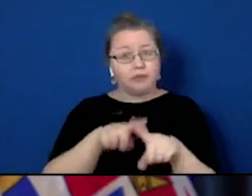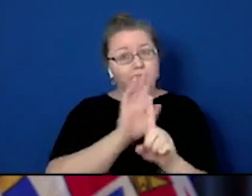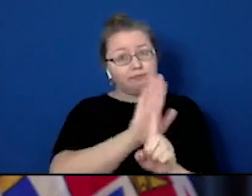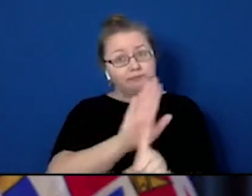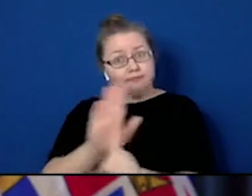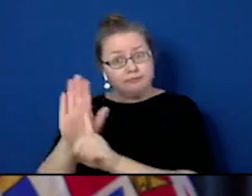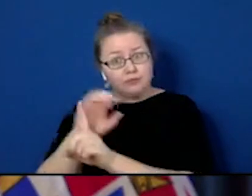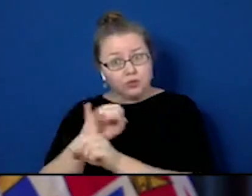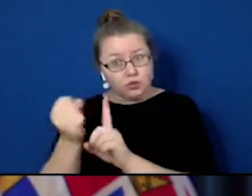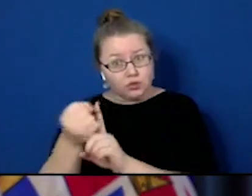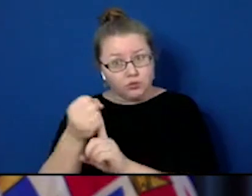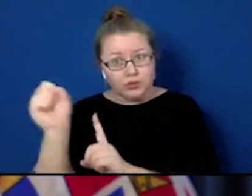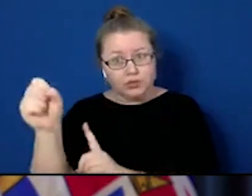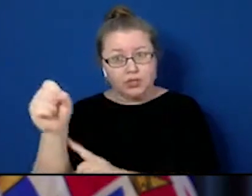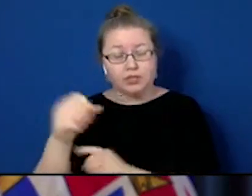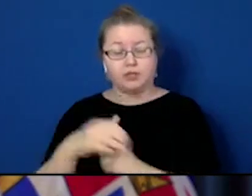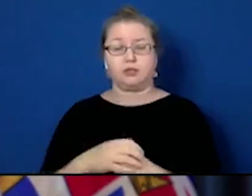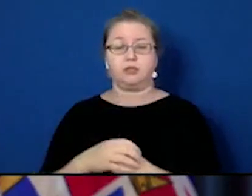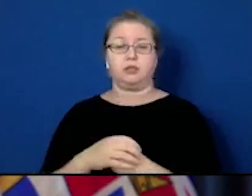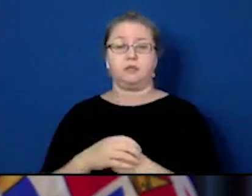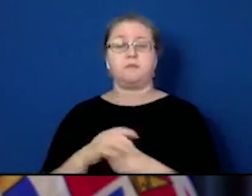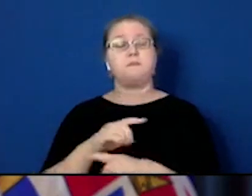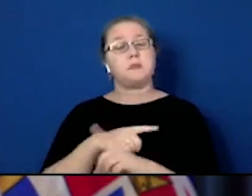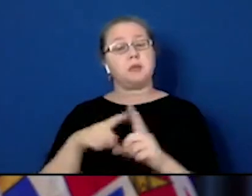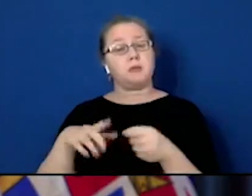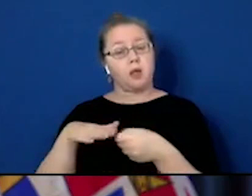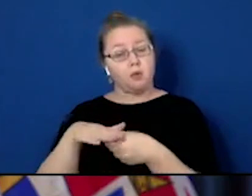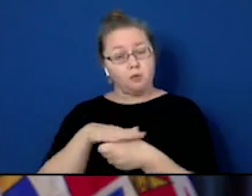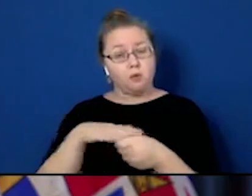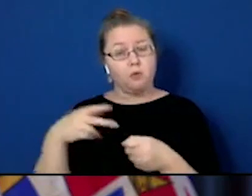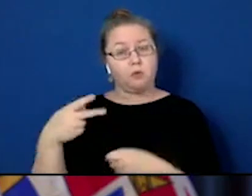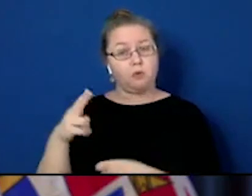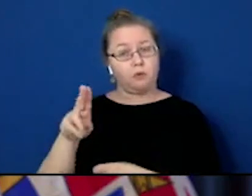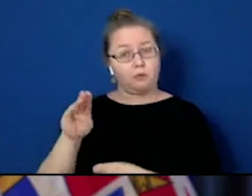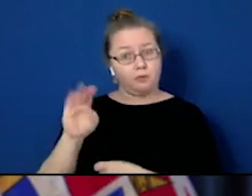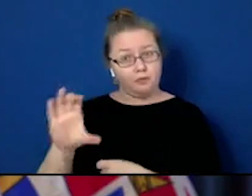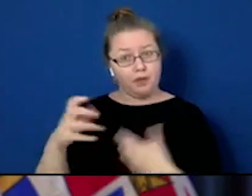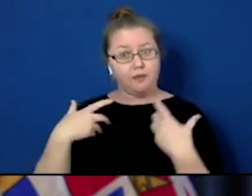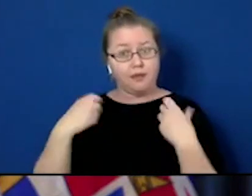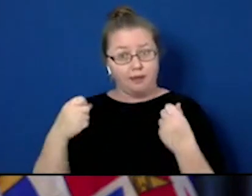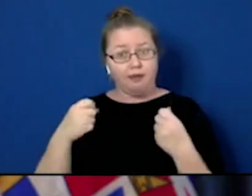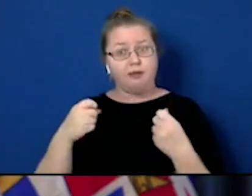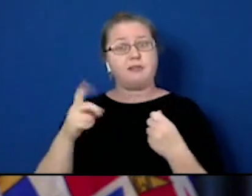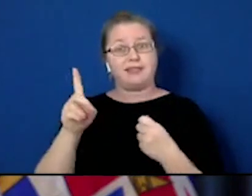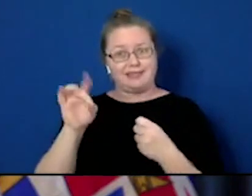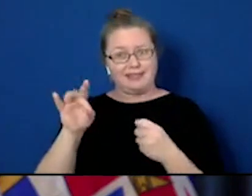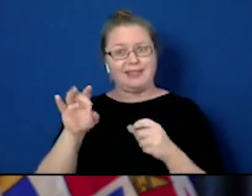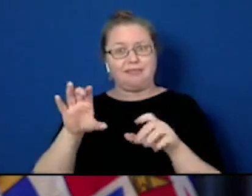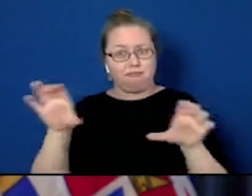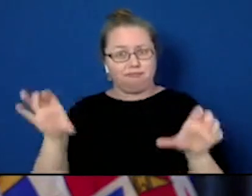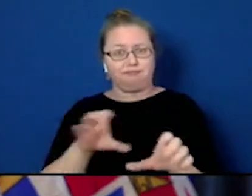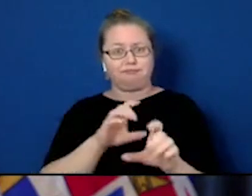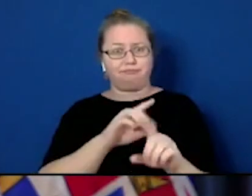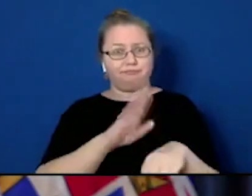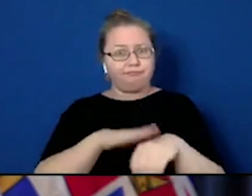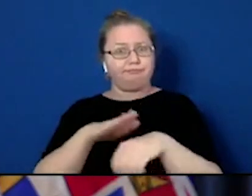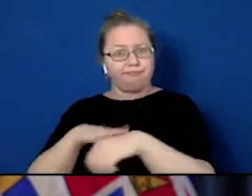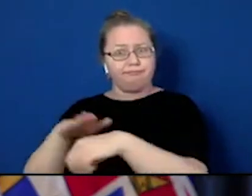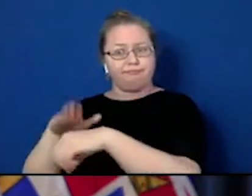lives. But yes, local public health did take action in each of those situations I was talking about to